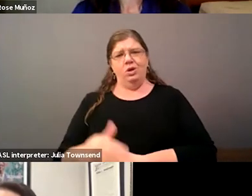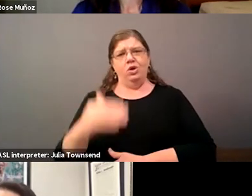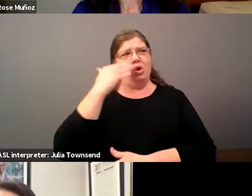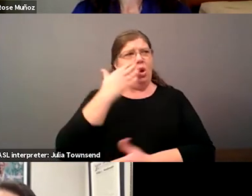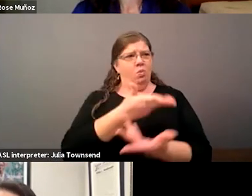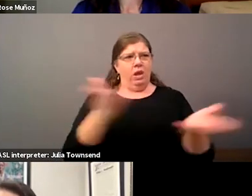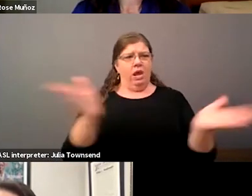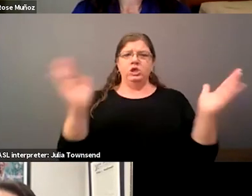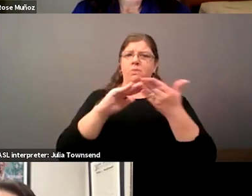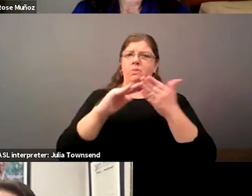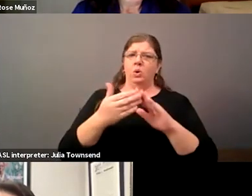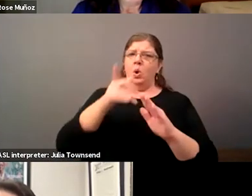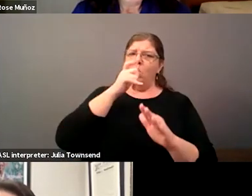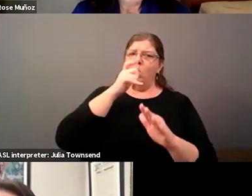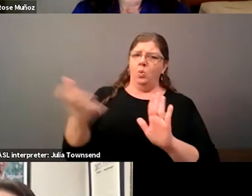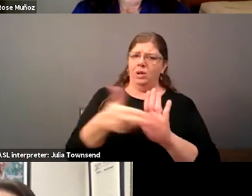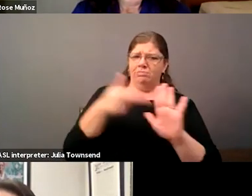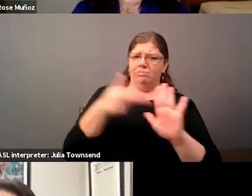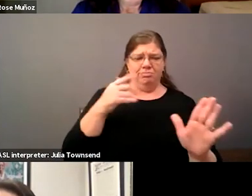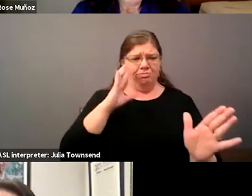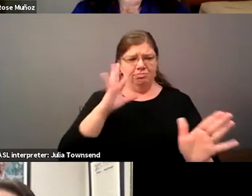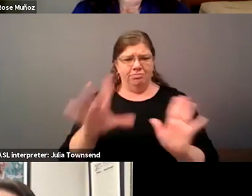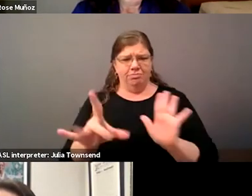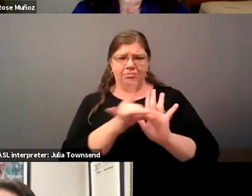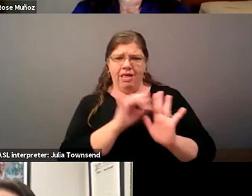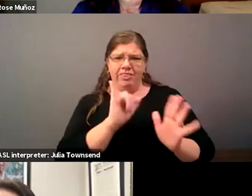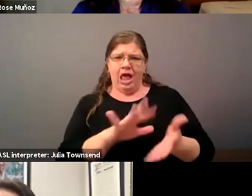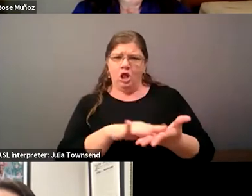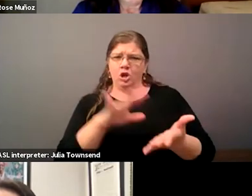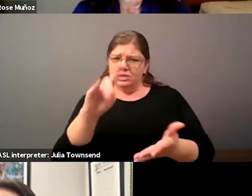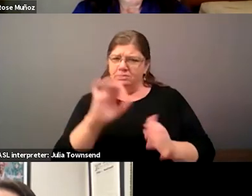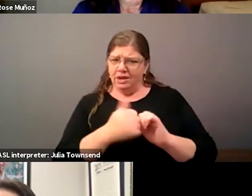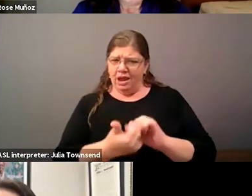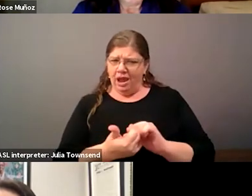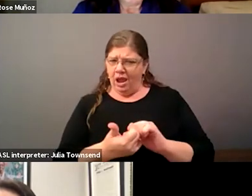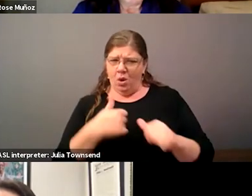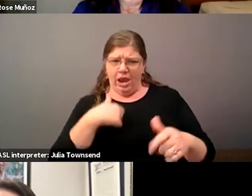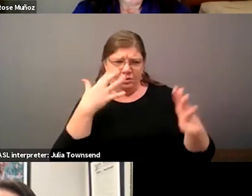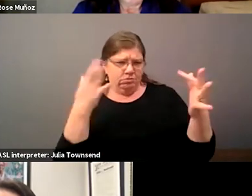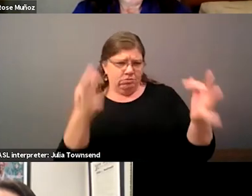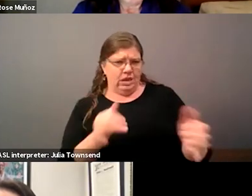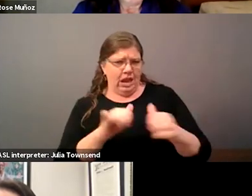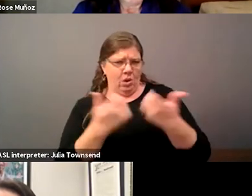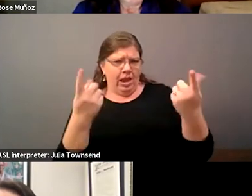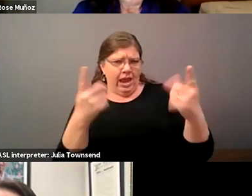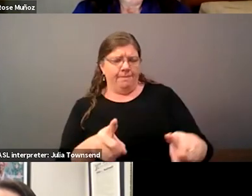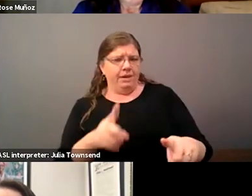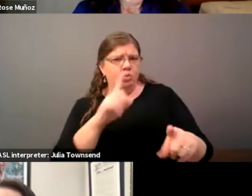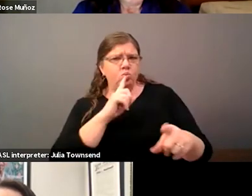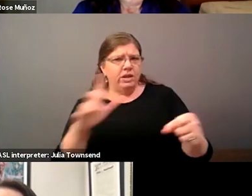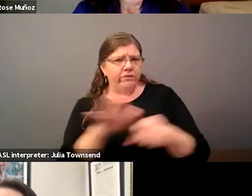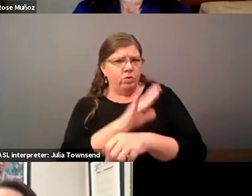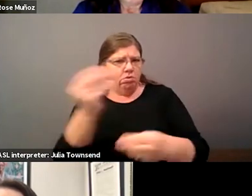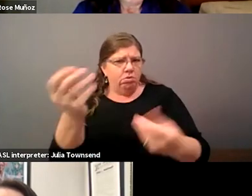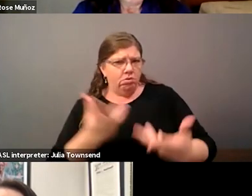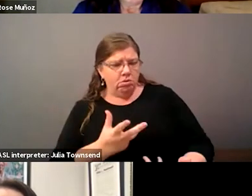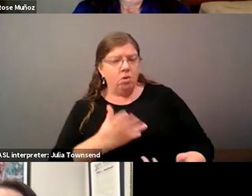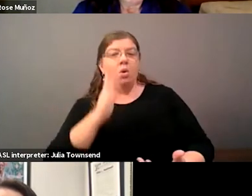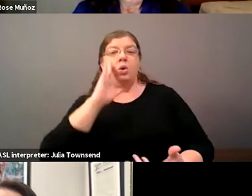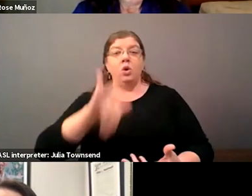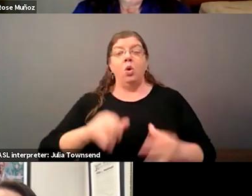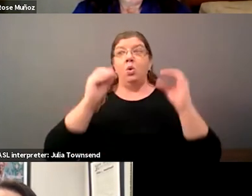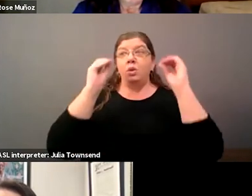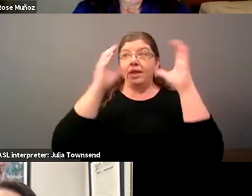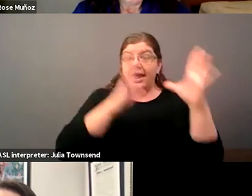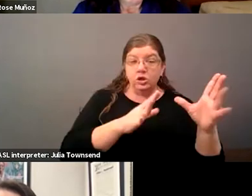community who is identifying students in schools in this way and how it's actually happening in detail we know that the educators